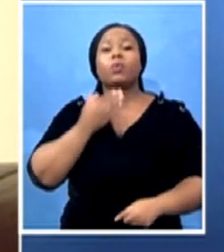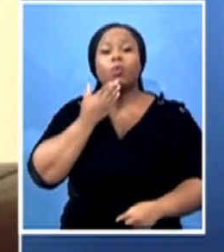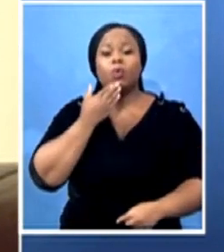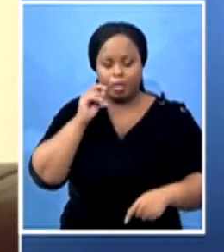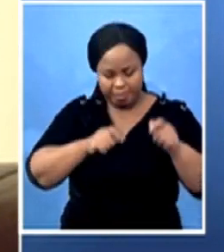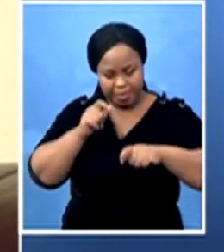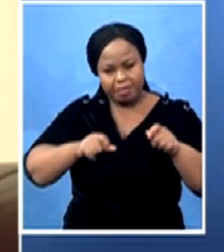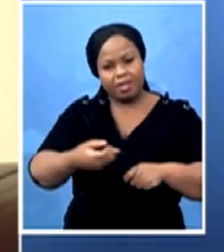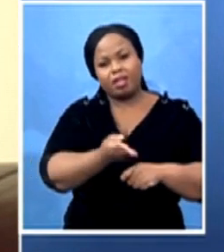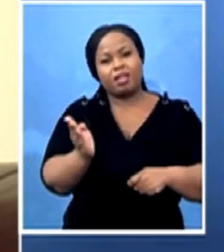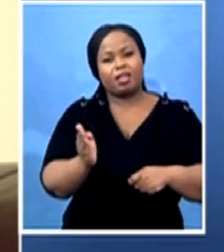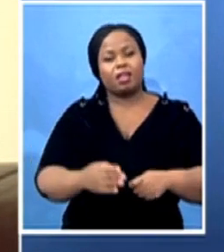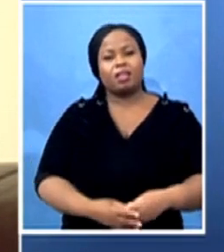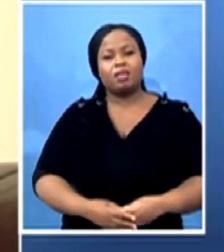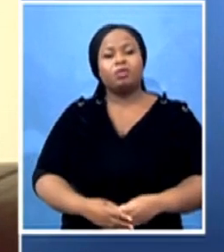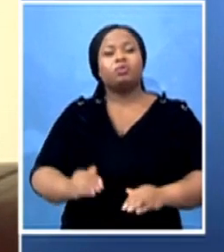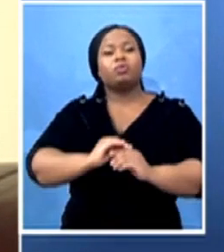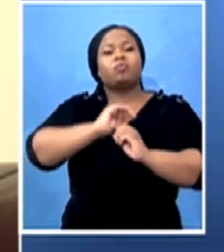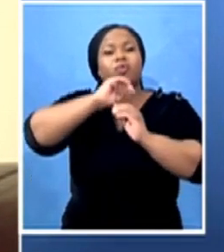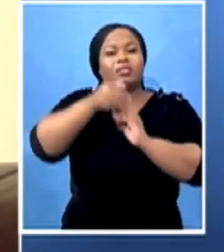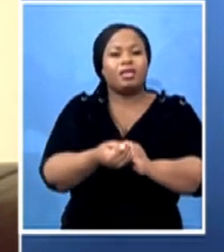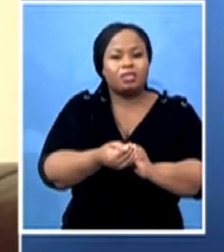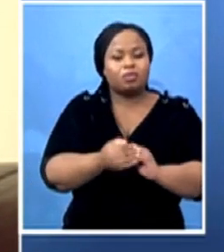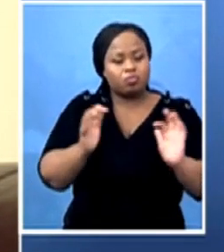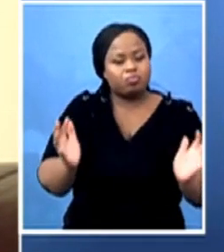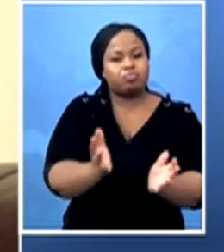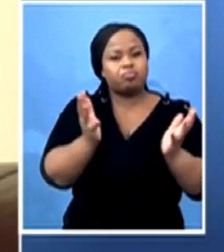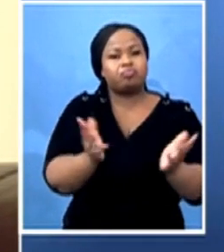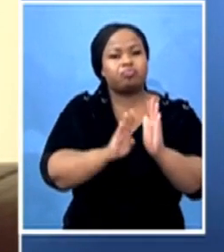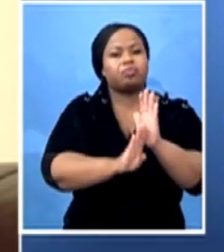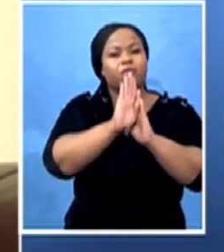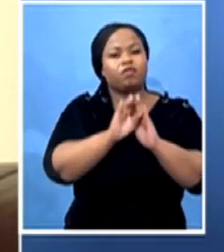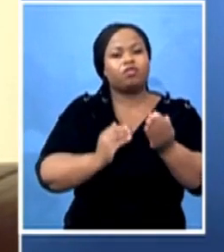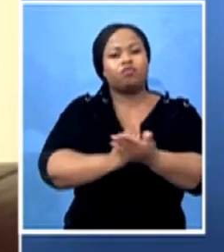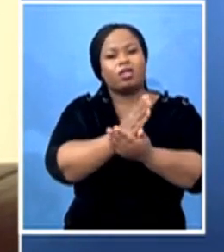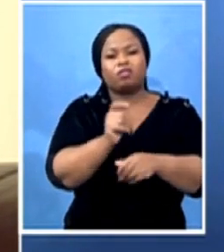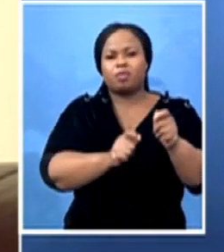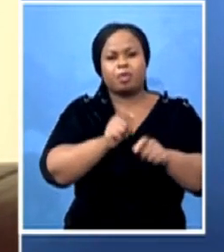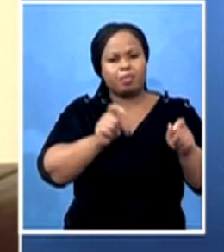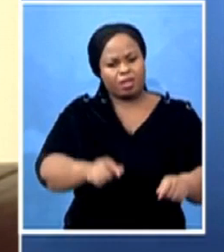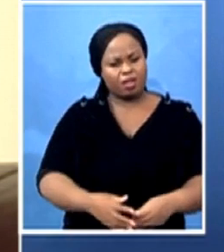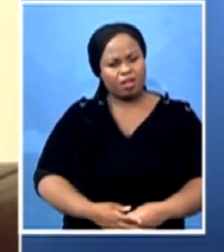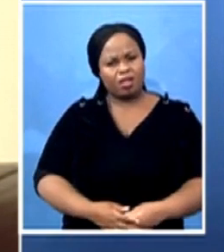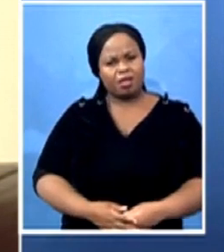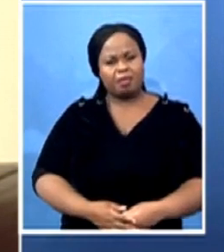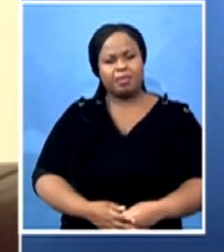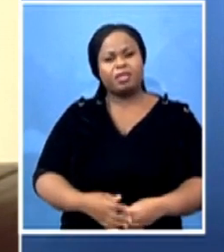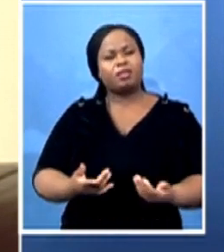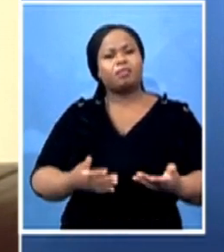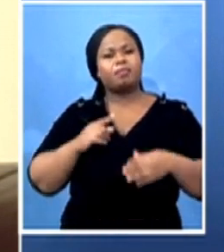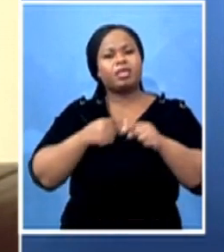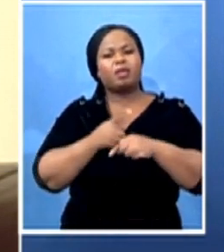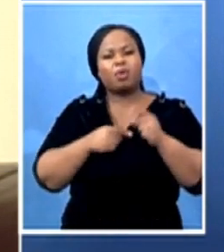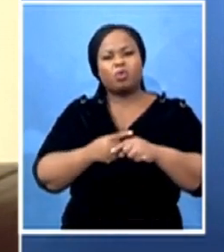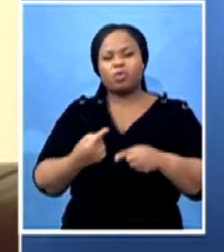protection and the promotion of rights for all. It must be about service. It must be about selflessness. It must